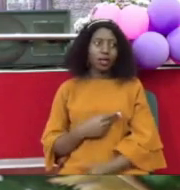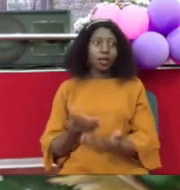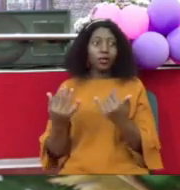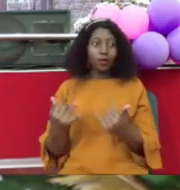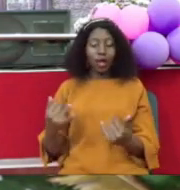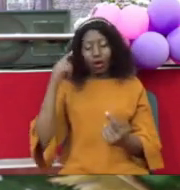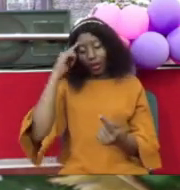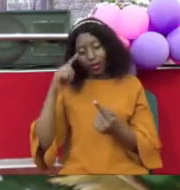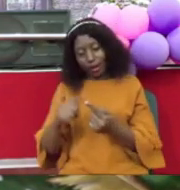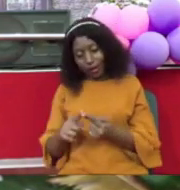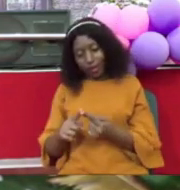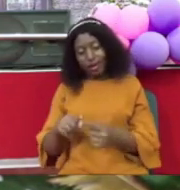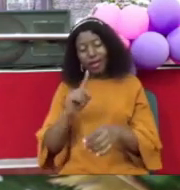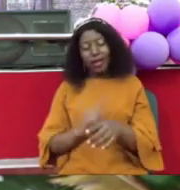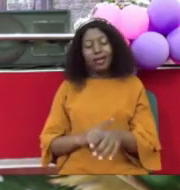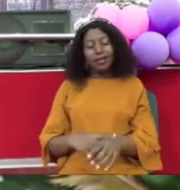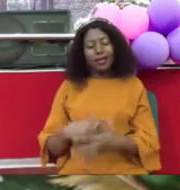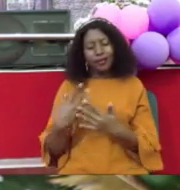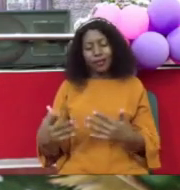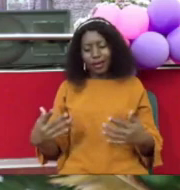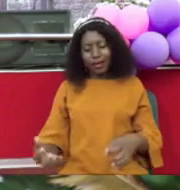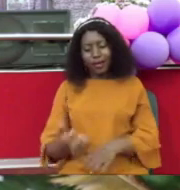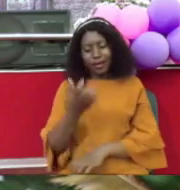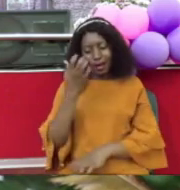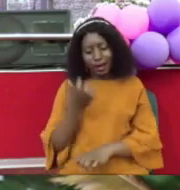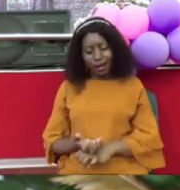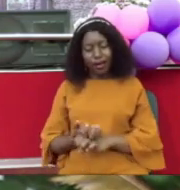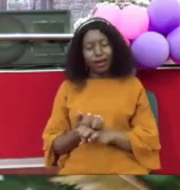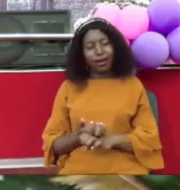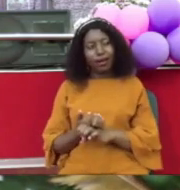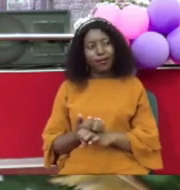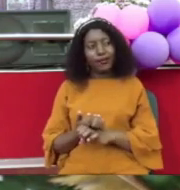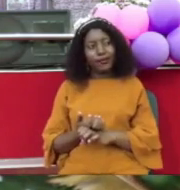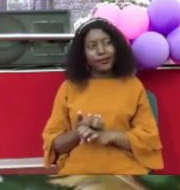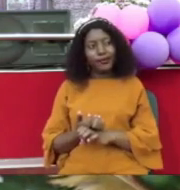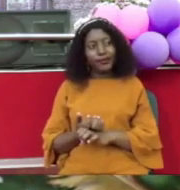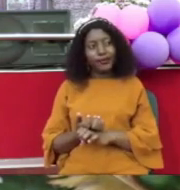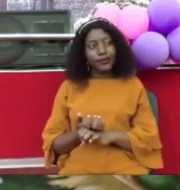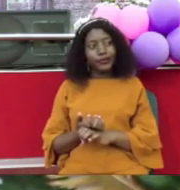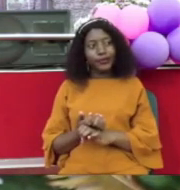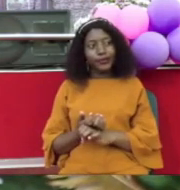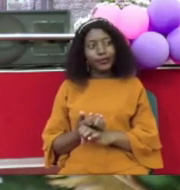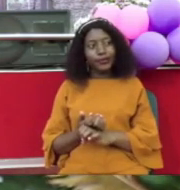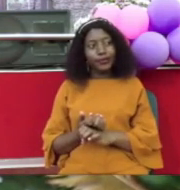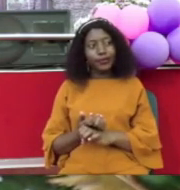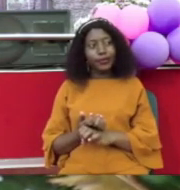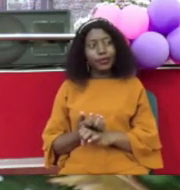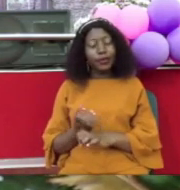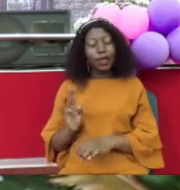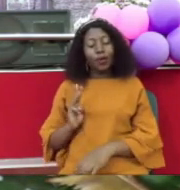even when things are tough, makusudi yetu hata kama wakati mambo ni magumu, we still press